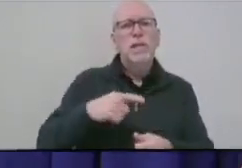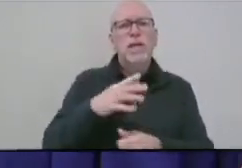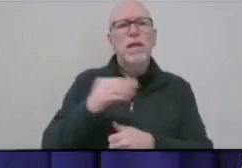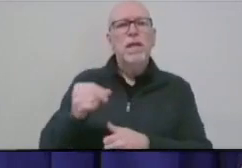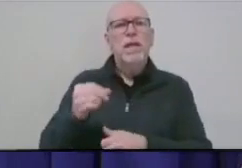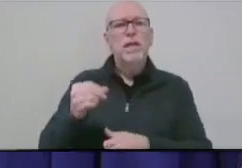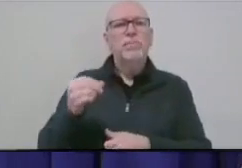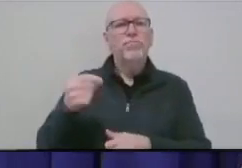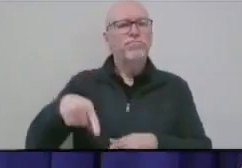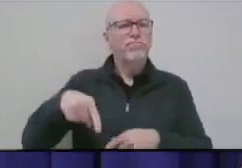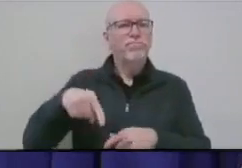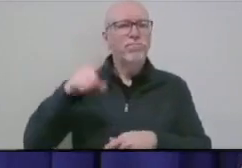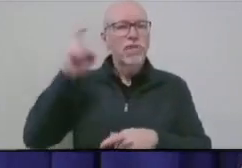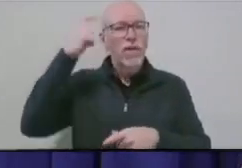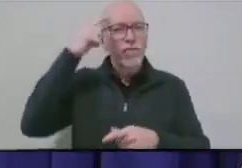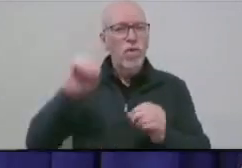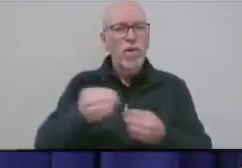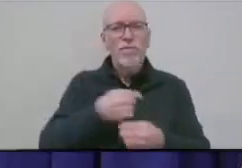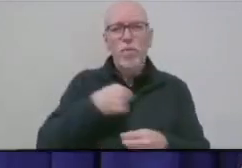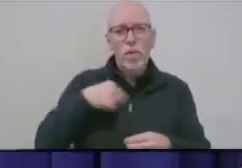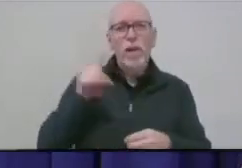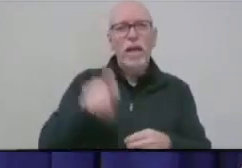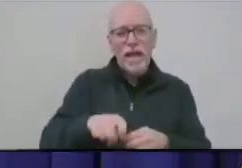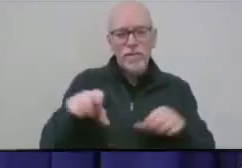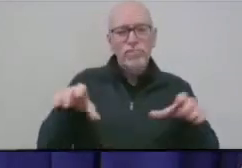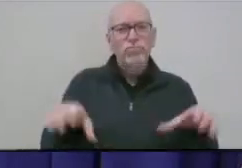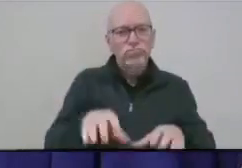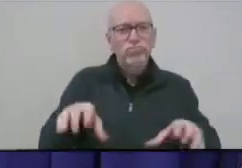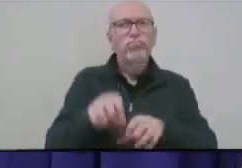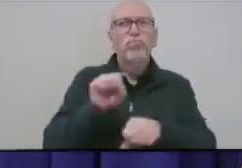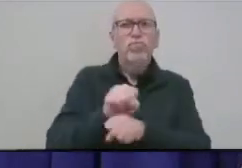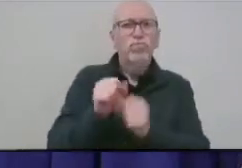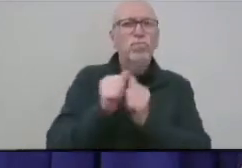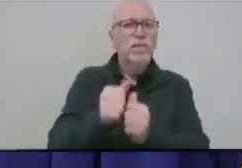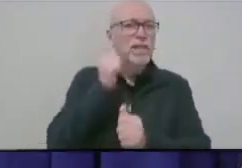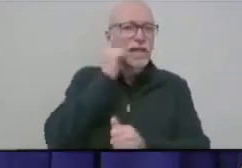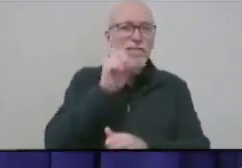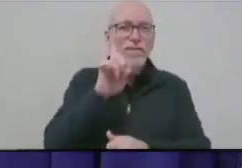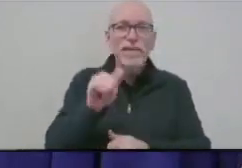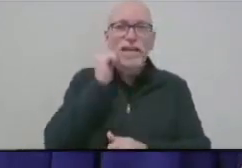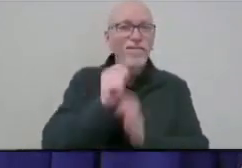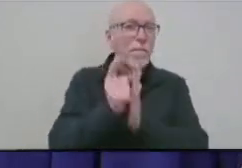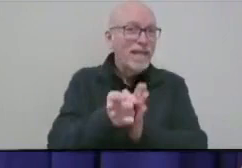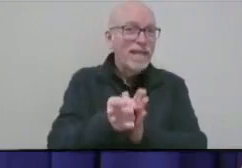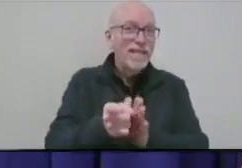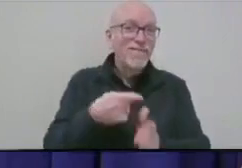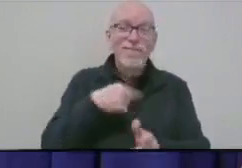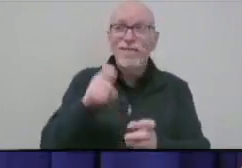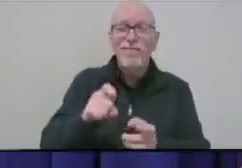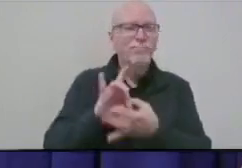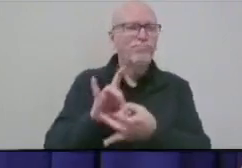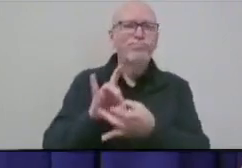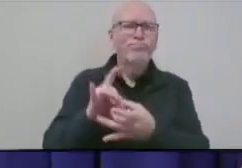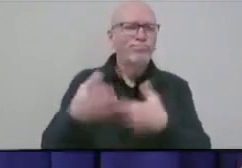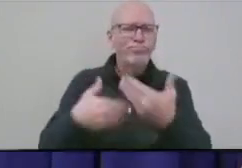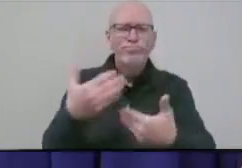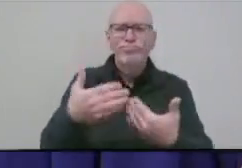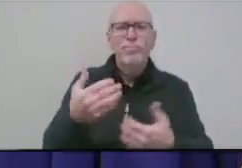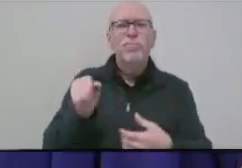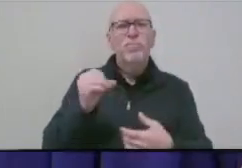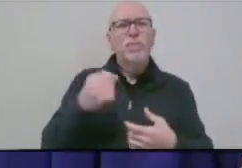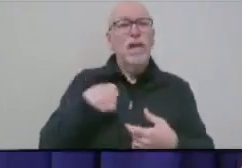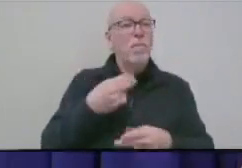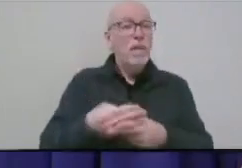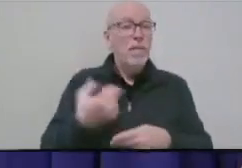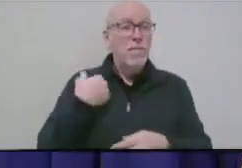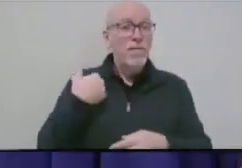executive office. We have to execute on a daily, minute-by-minute basis. And so, as I've mentioned before, in